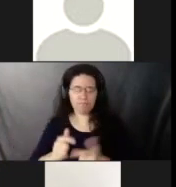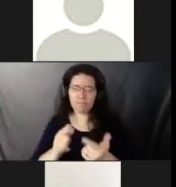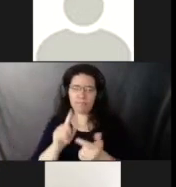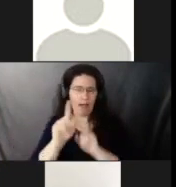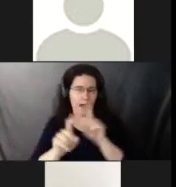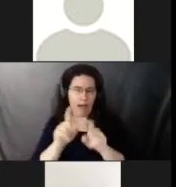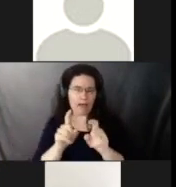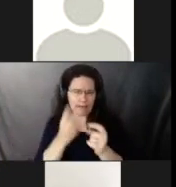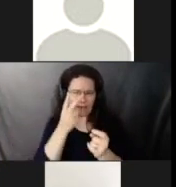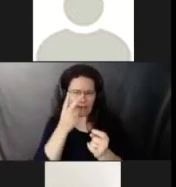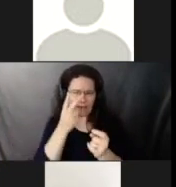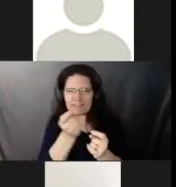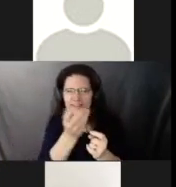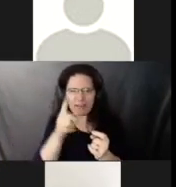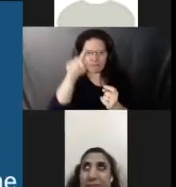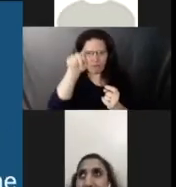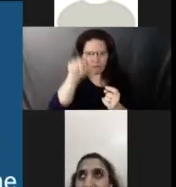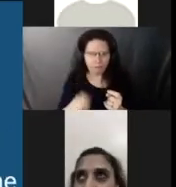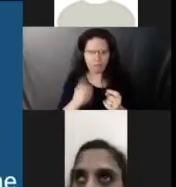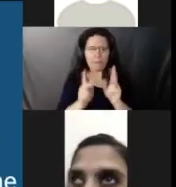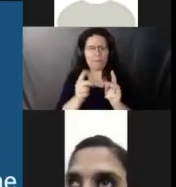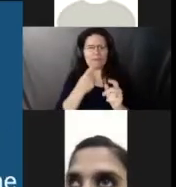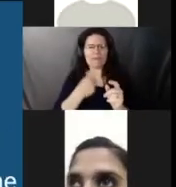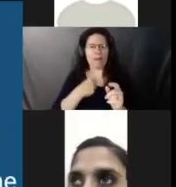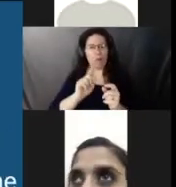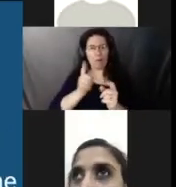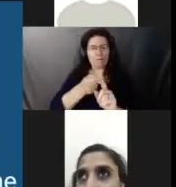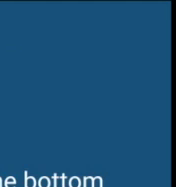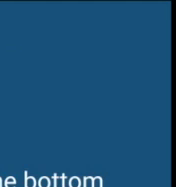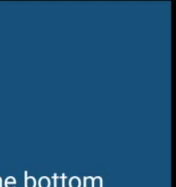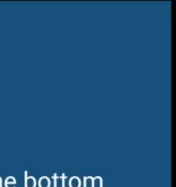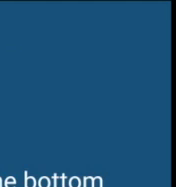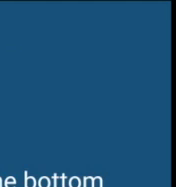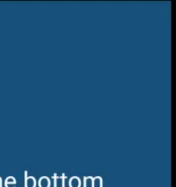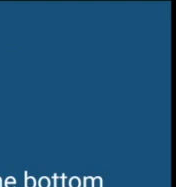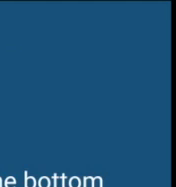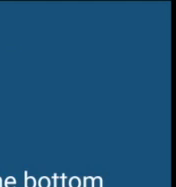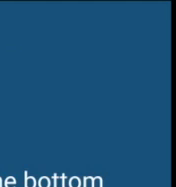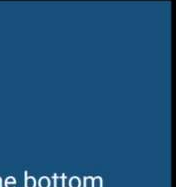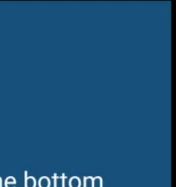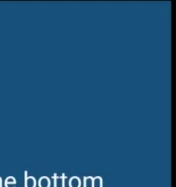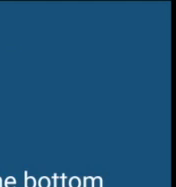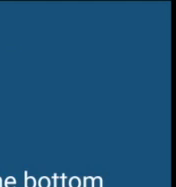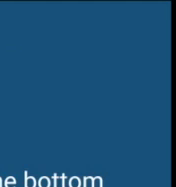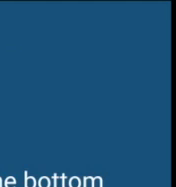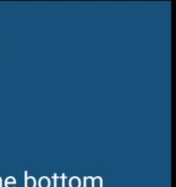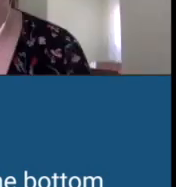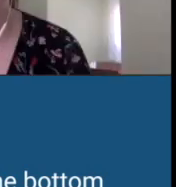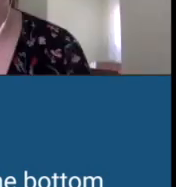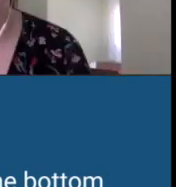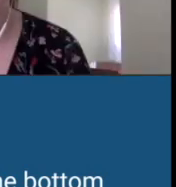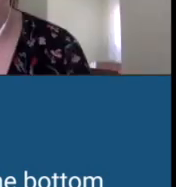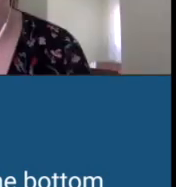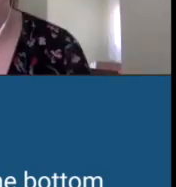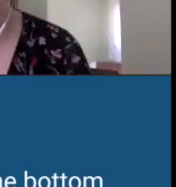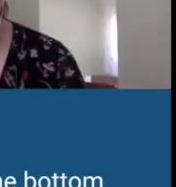already told us where you're joining from, which is really exciting to see. So if you haven't already, please